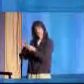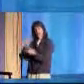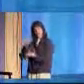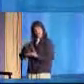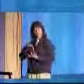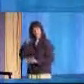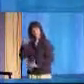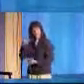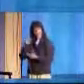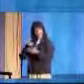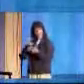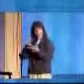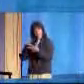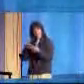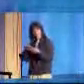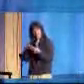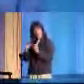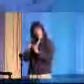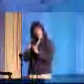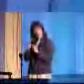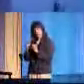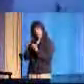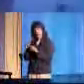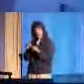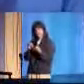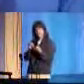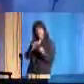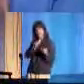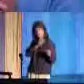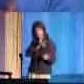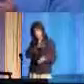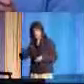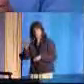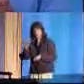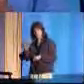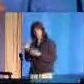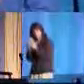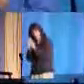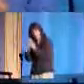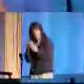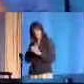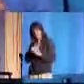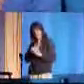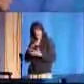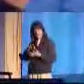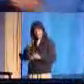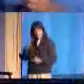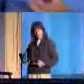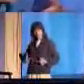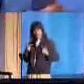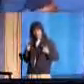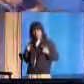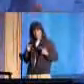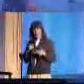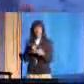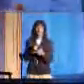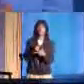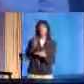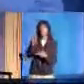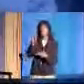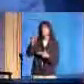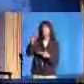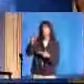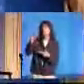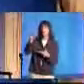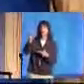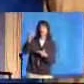being open, being inquisitive, you can get a whole lot out of it. Because then you can think of being broad means don't just